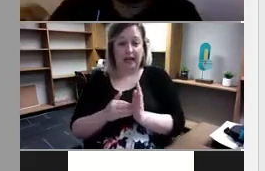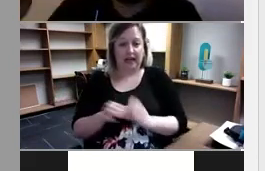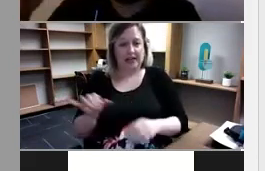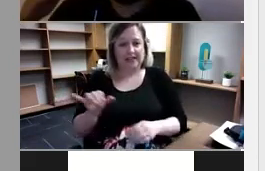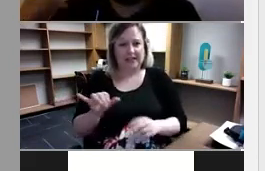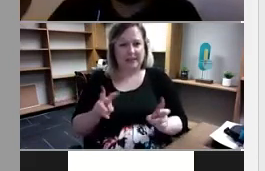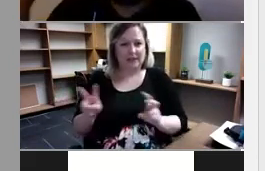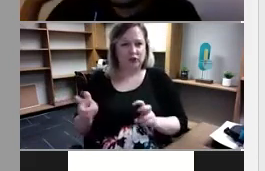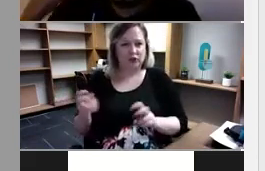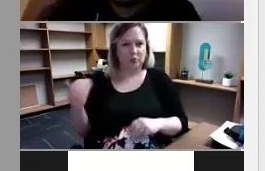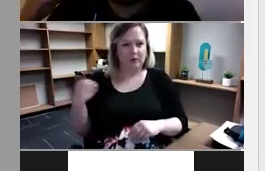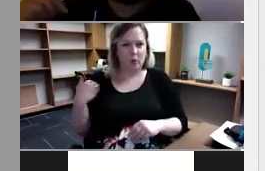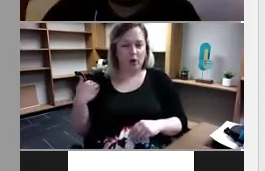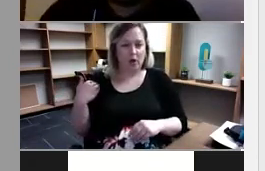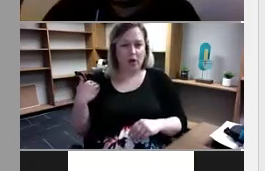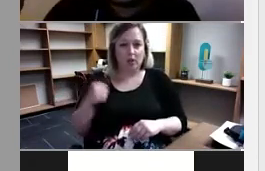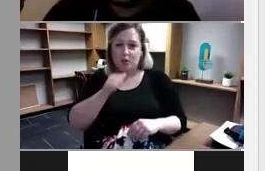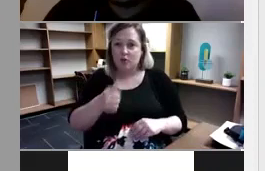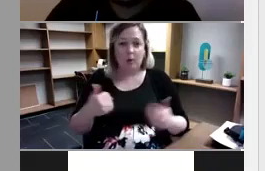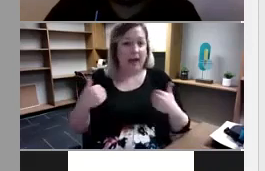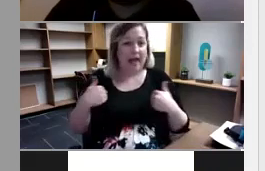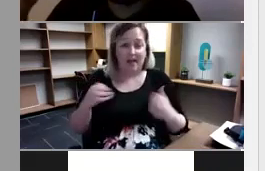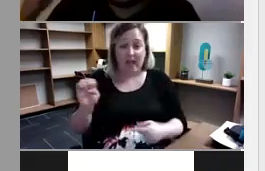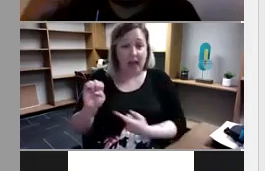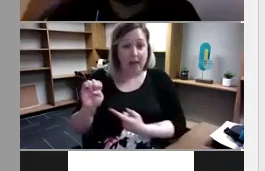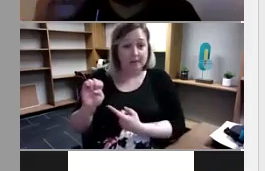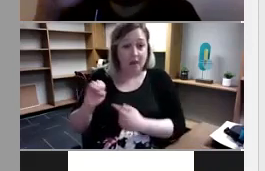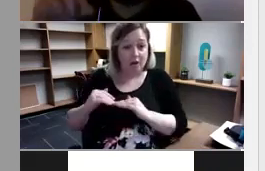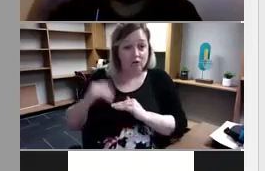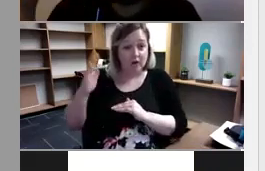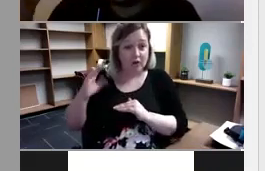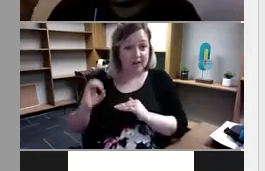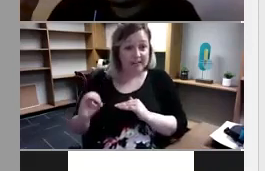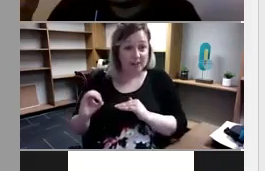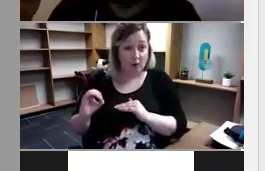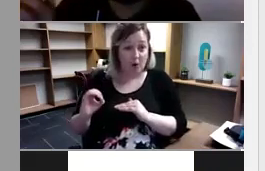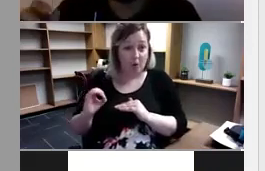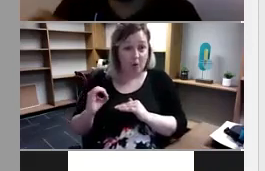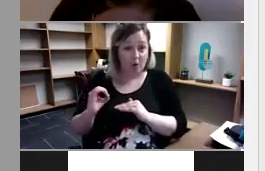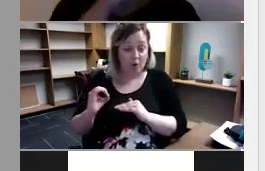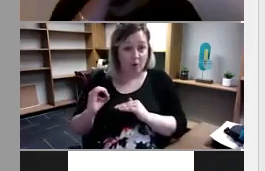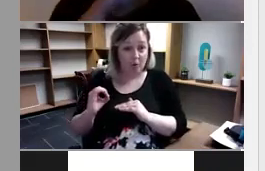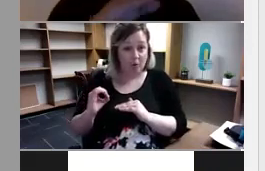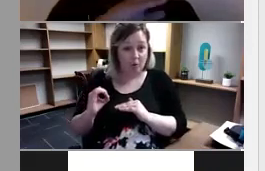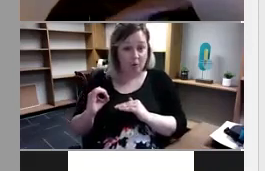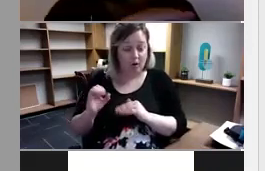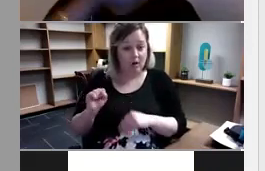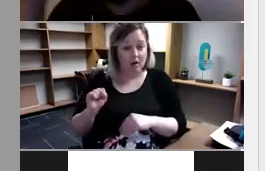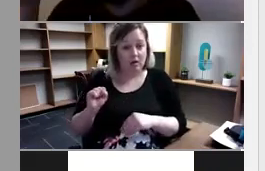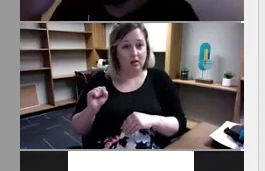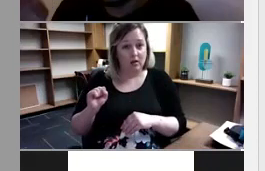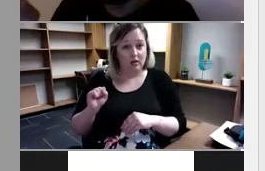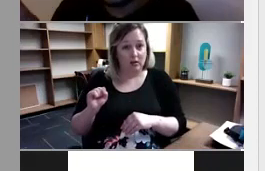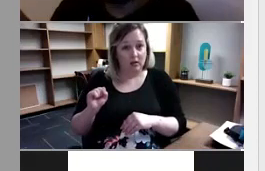earlier, that we do not have any epsilon greater than 0, and for all n raised to the power of epsilon, it is going